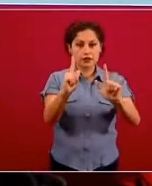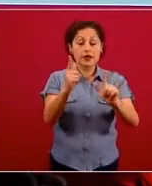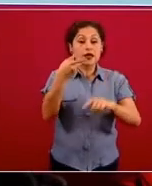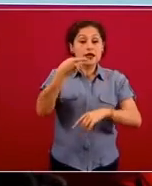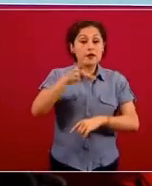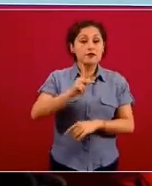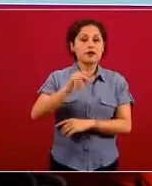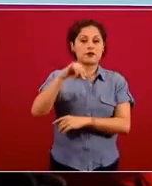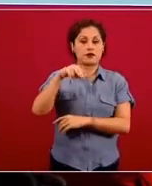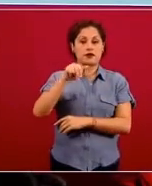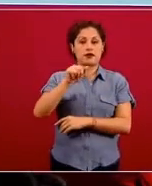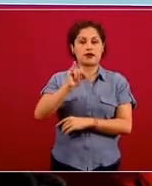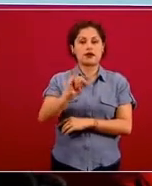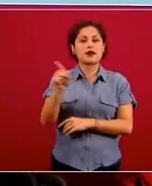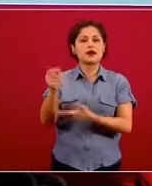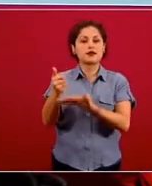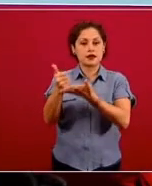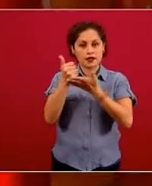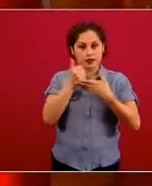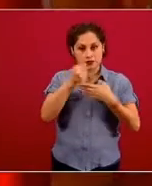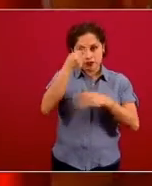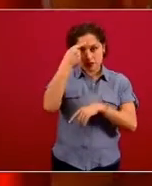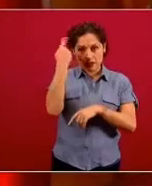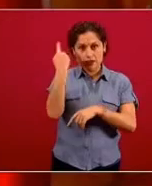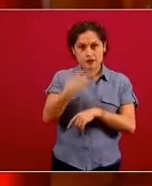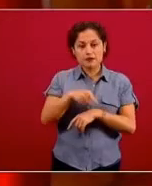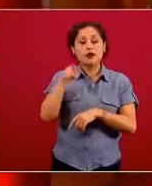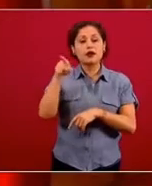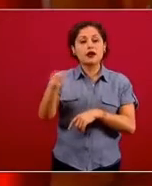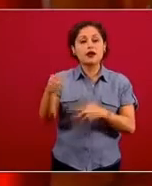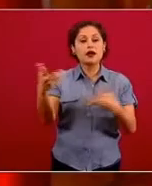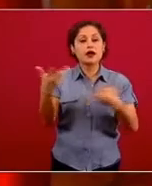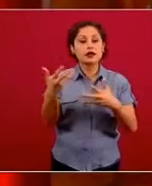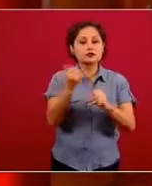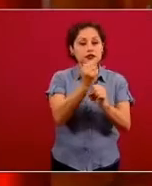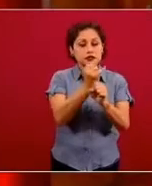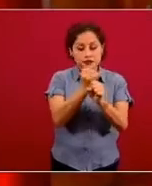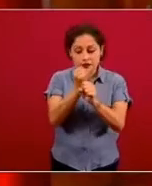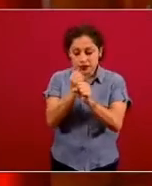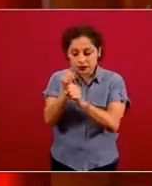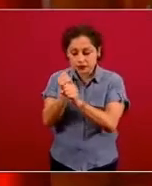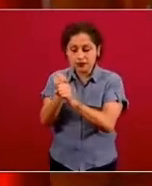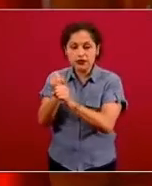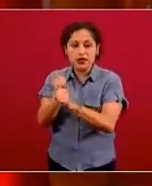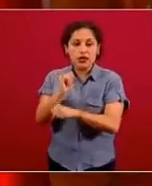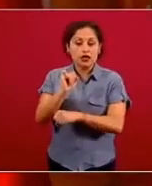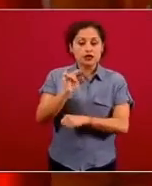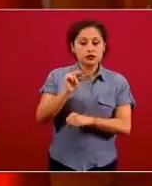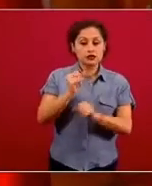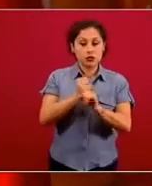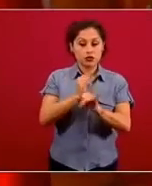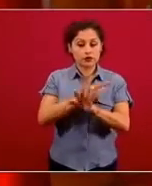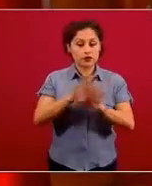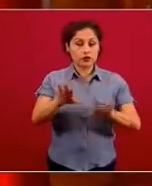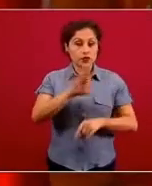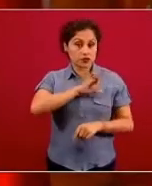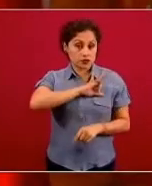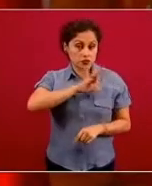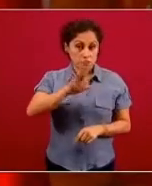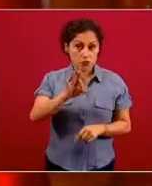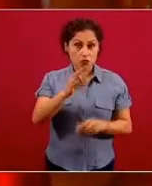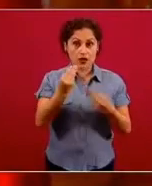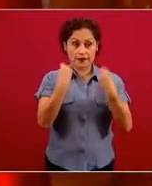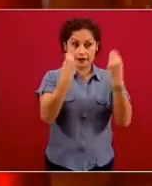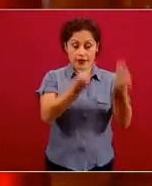been asking for. This is INAI that's going to be sharing that information with us.